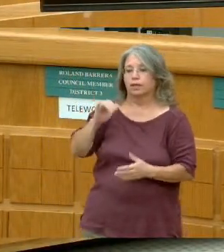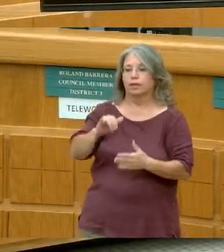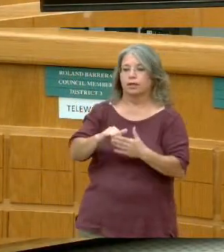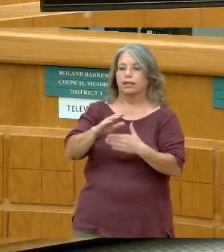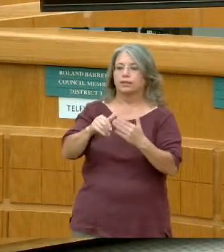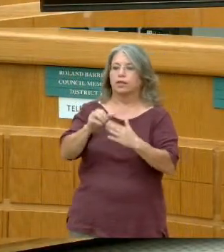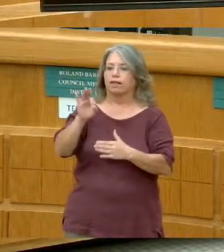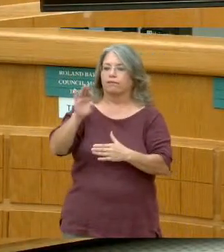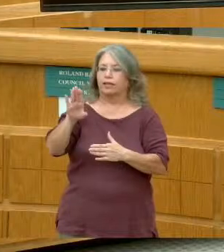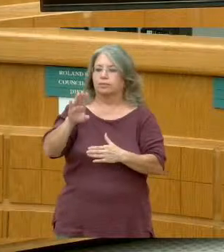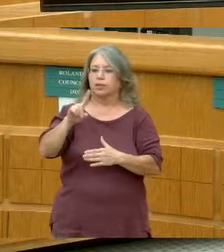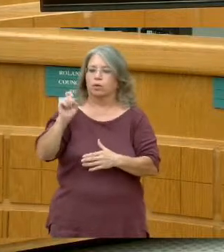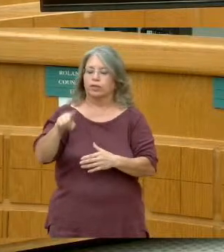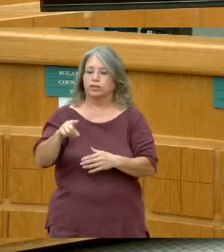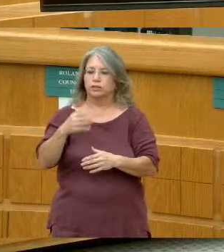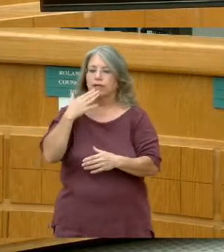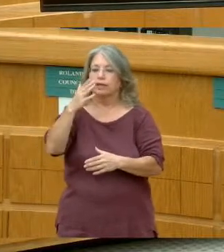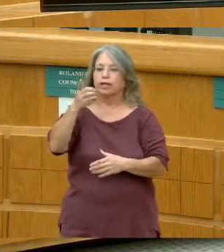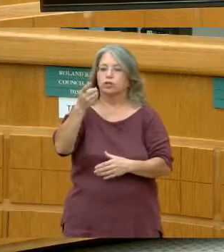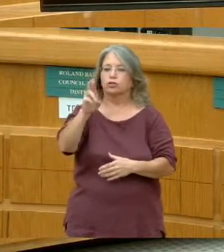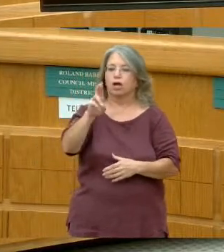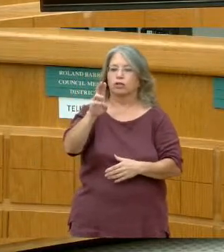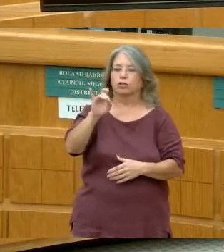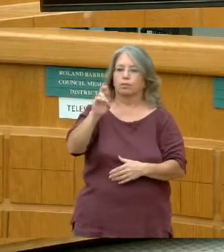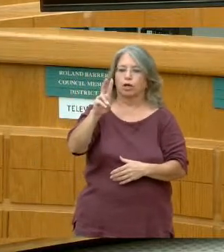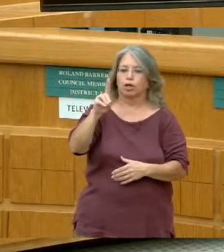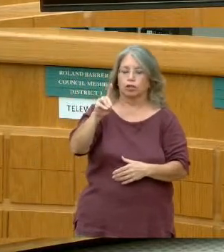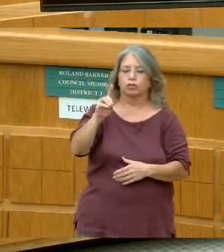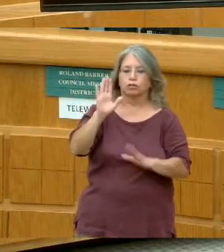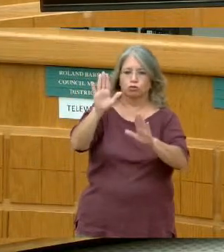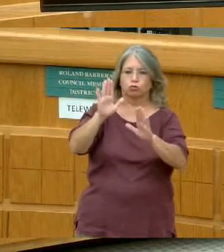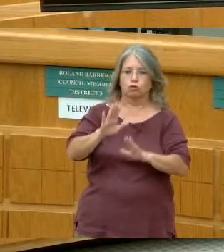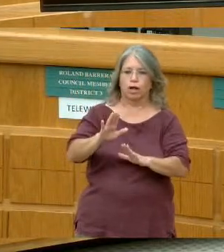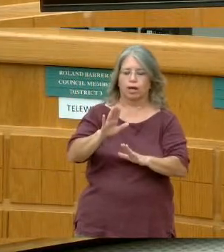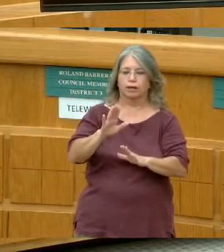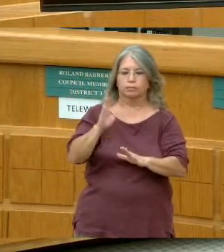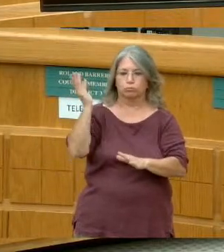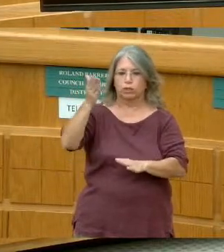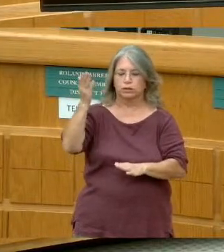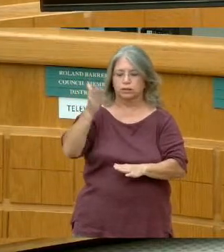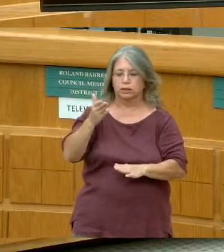Okay, so thank you, Dr. Bird. That was a great presentation. And